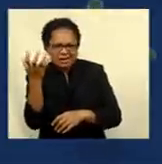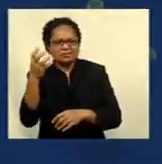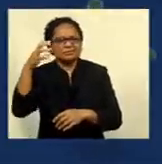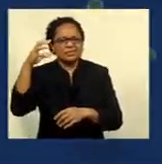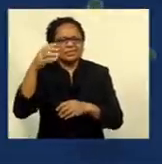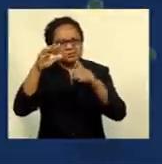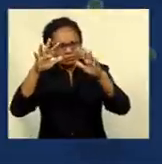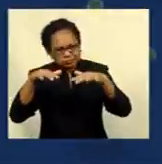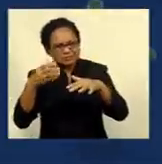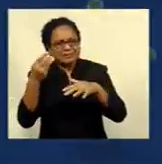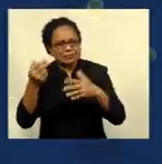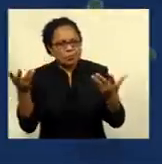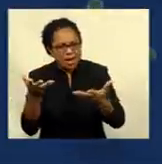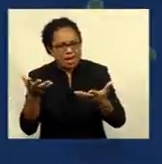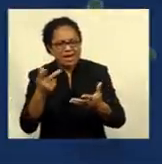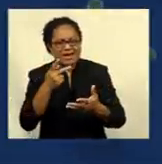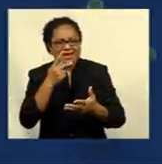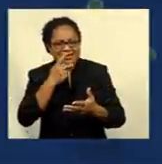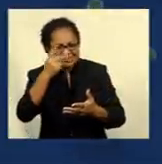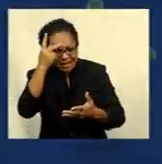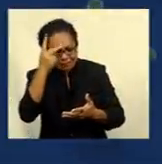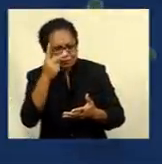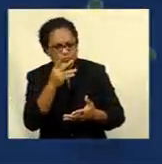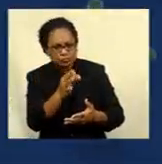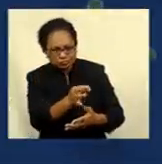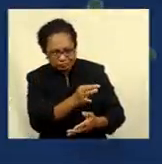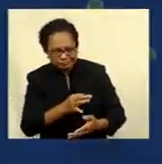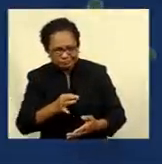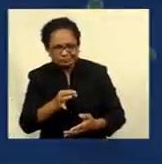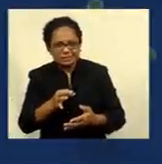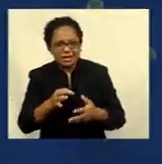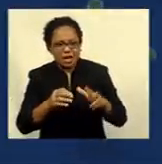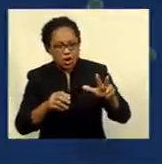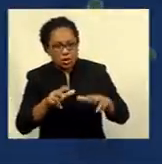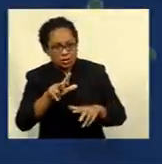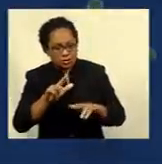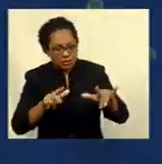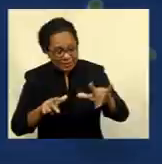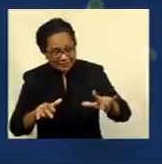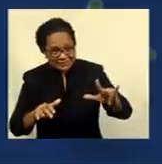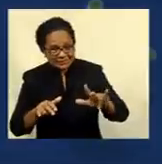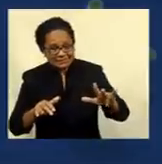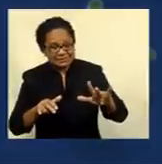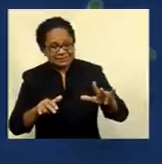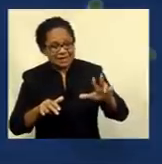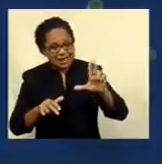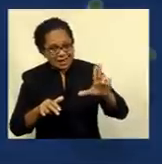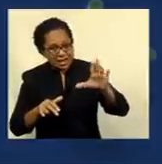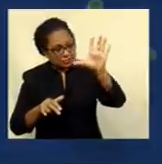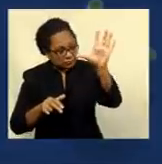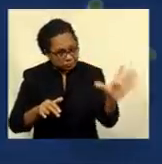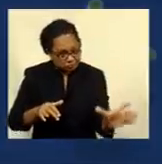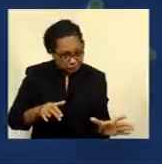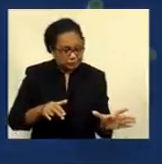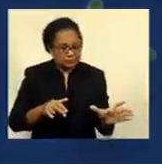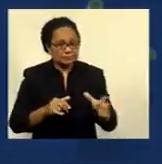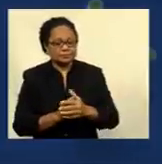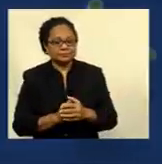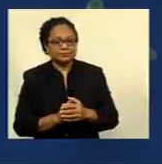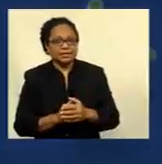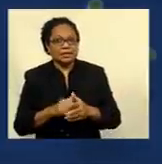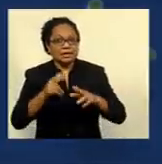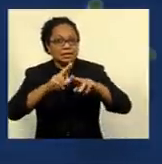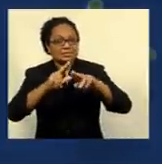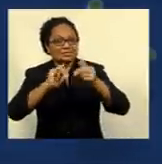showers over Kandavu and nearby smaller islands, Lomaiviti and Lau Group, the interior and eastern parts of the larger islands. The outlook